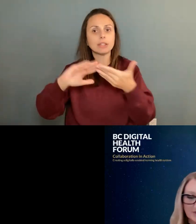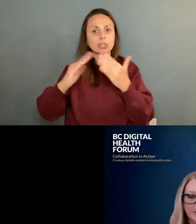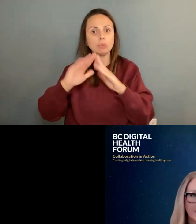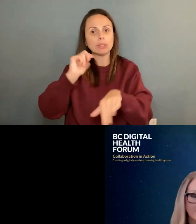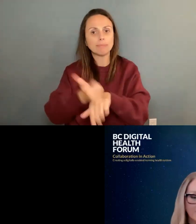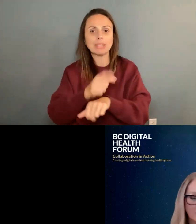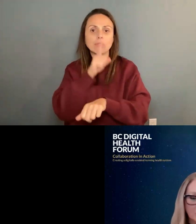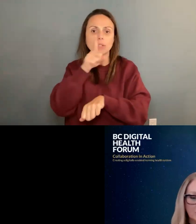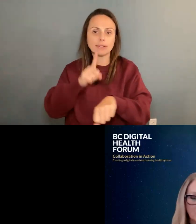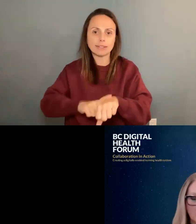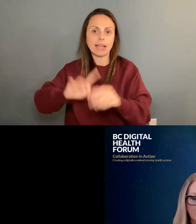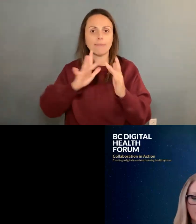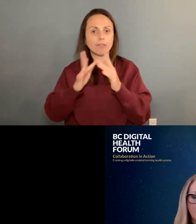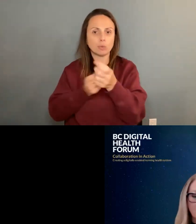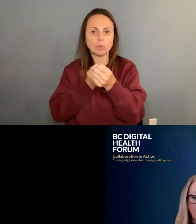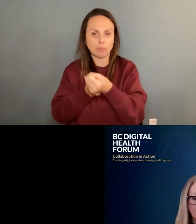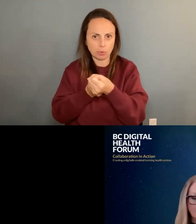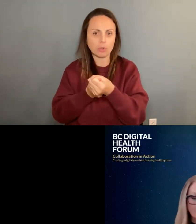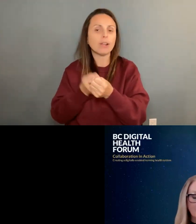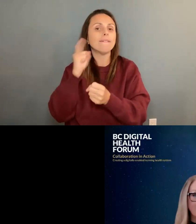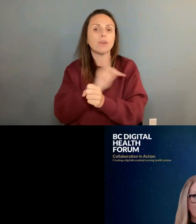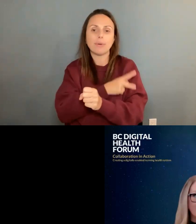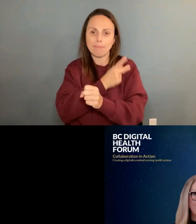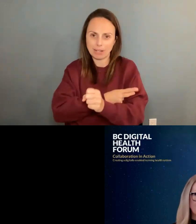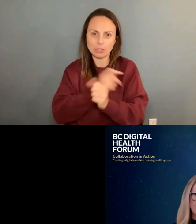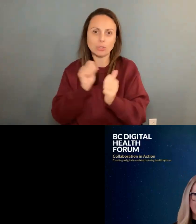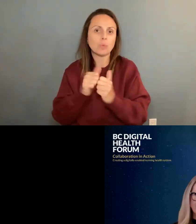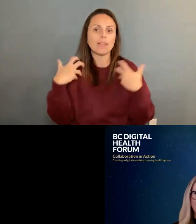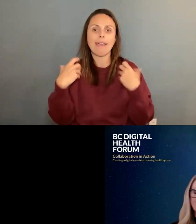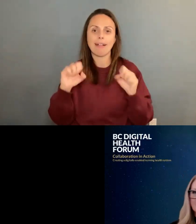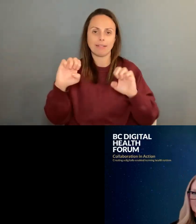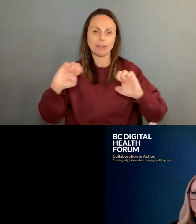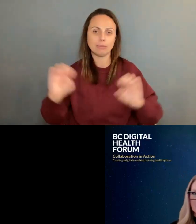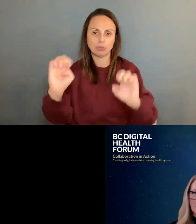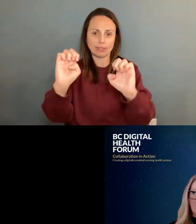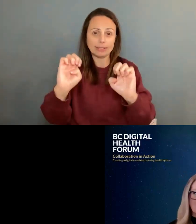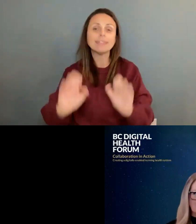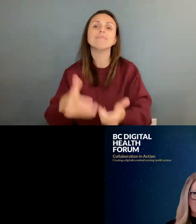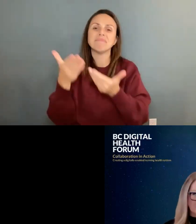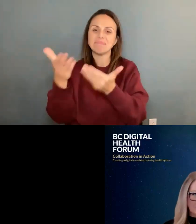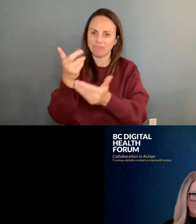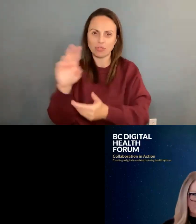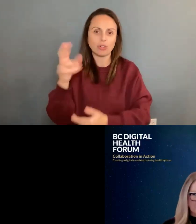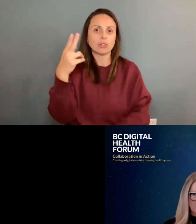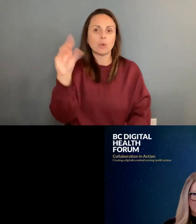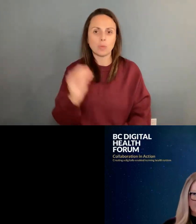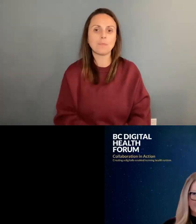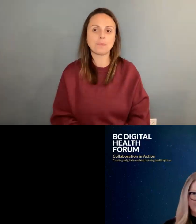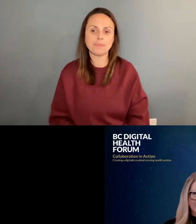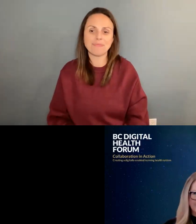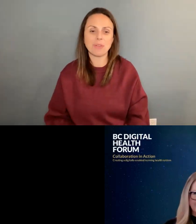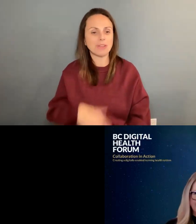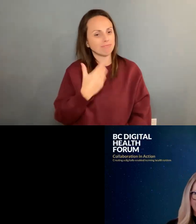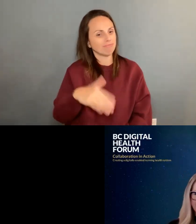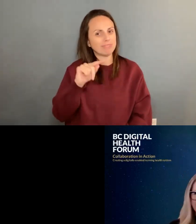community-based real-time virtual support for patients with health emergencies. Dr. Ho. Wow, Tina, thank you